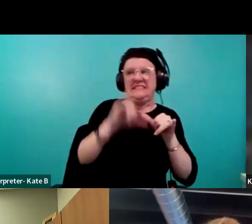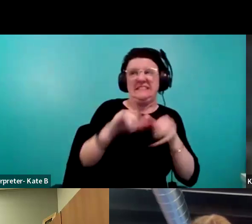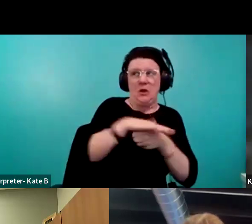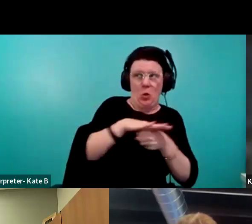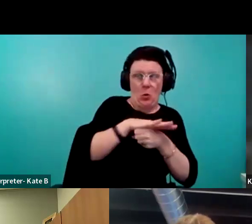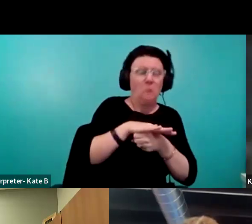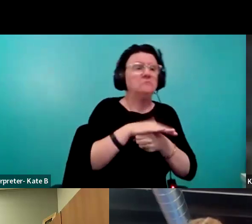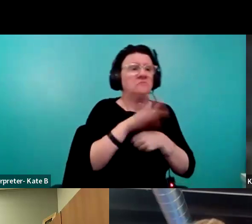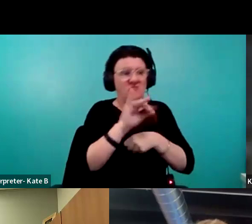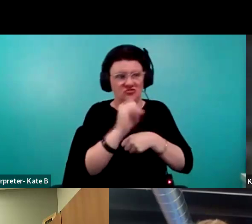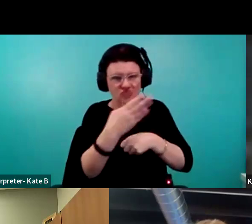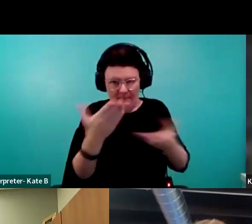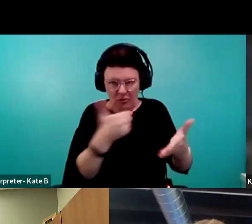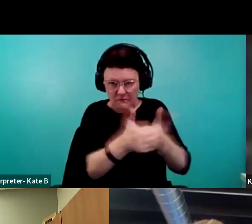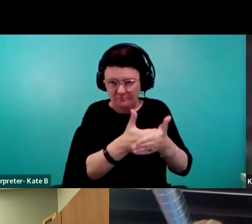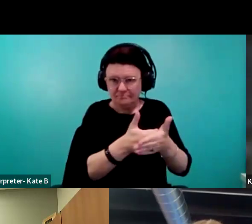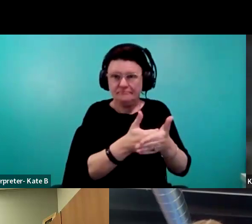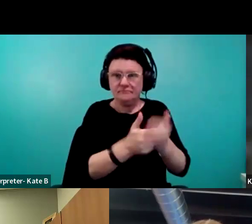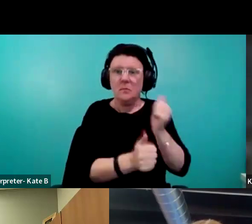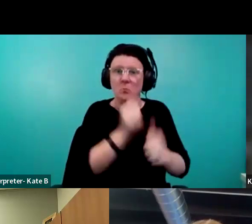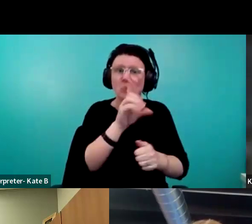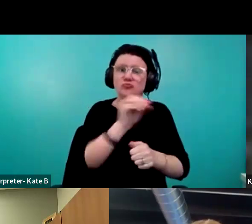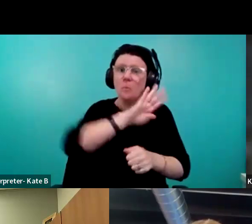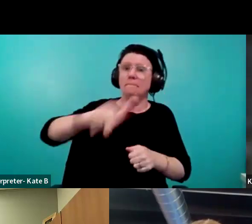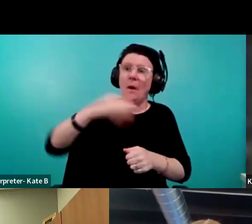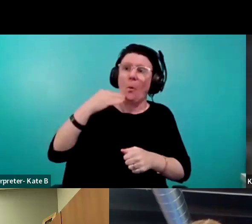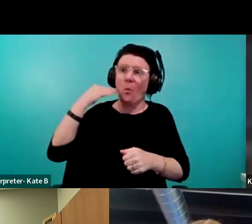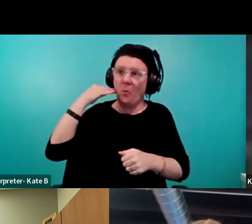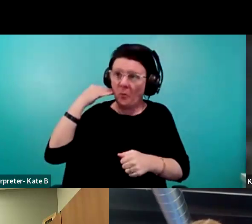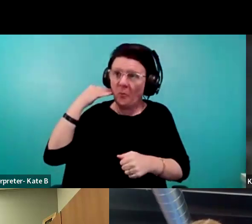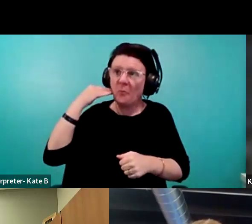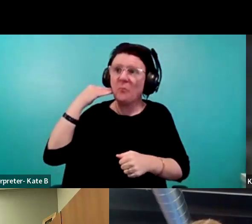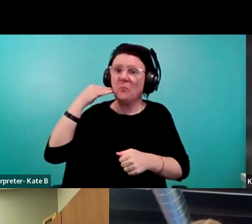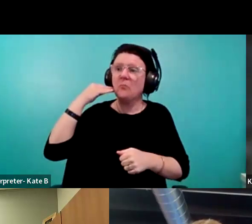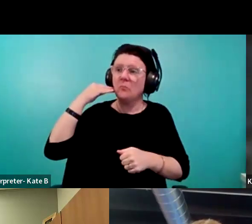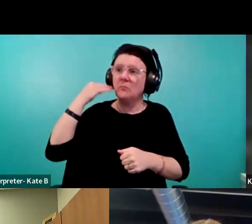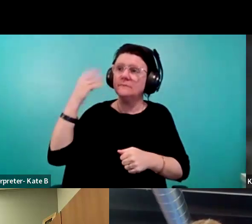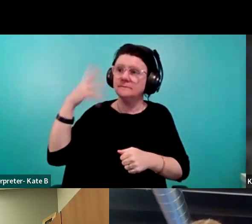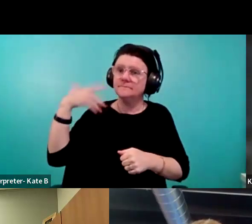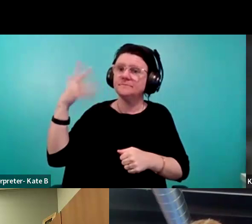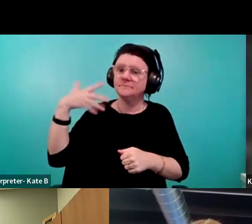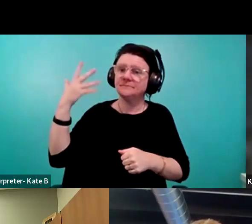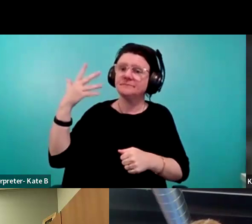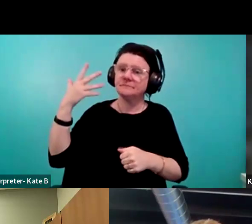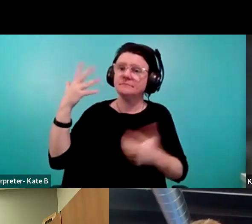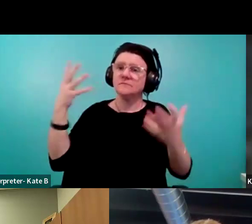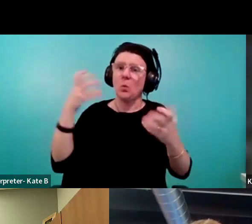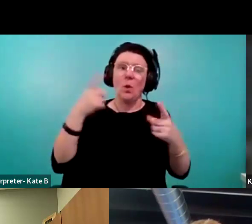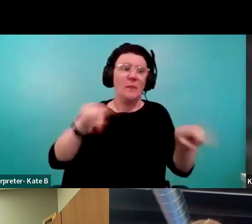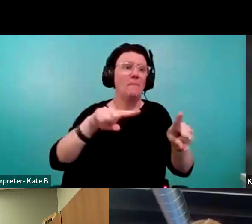them jobs here. But most do go back, and we want to have them be able